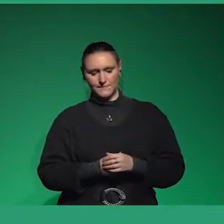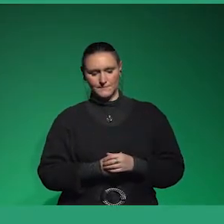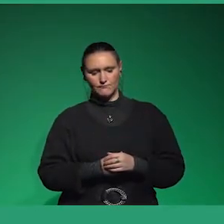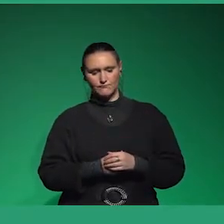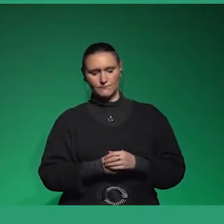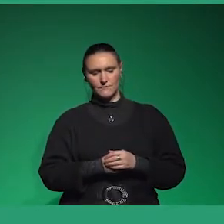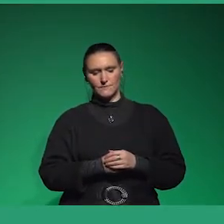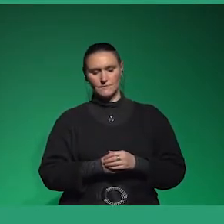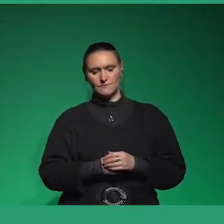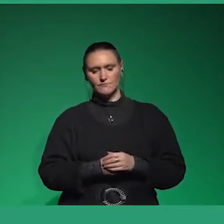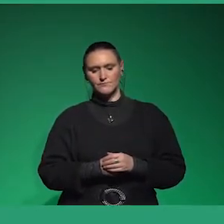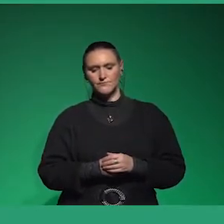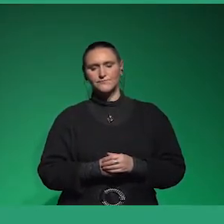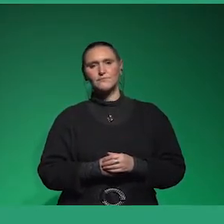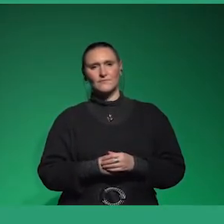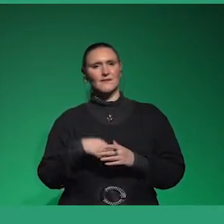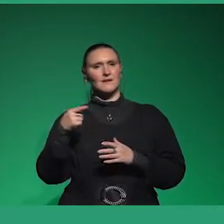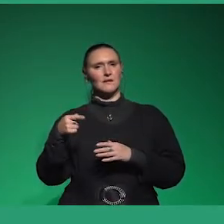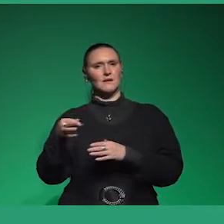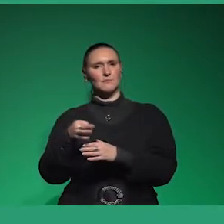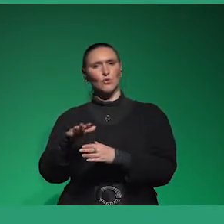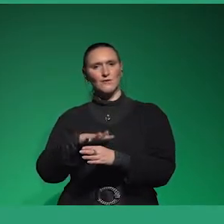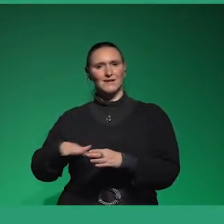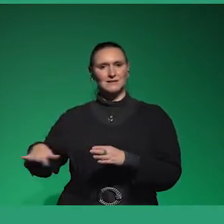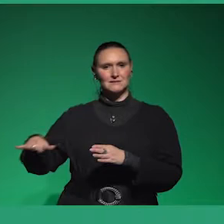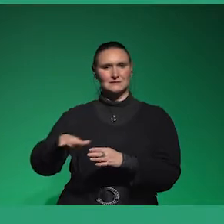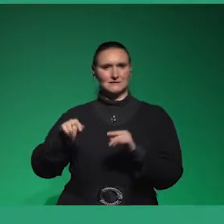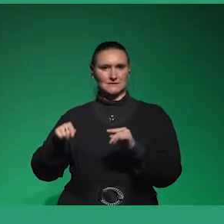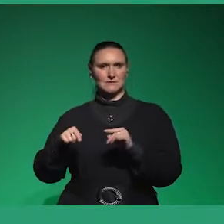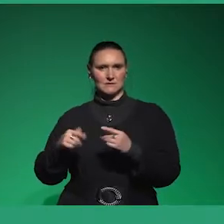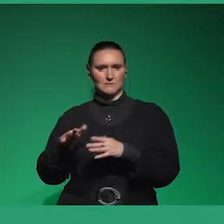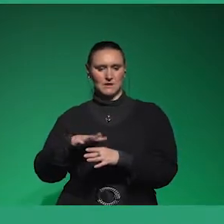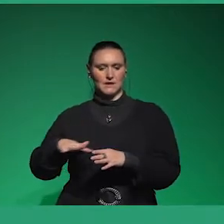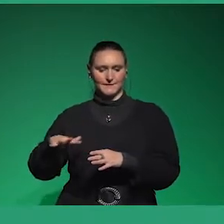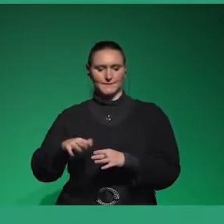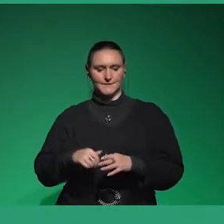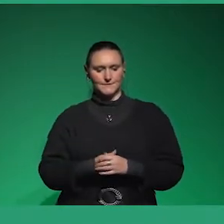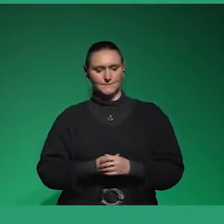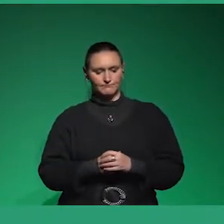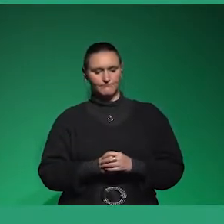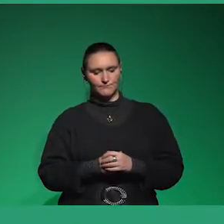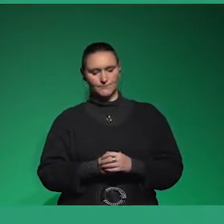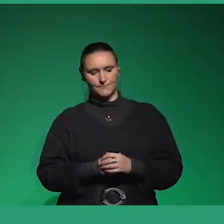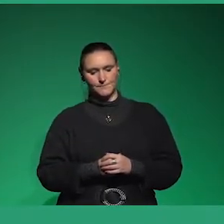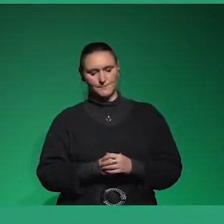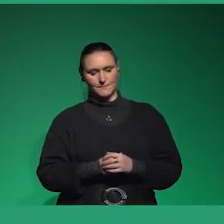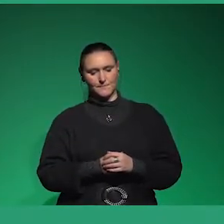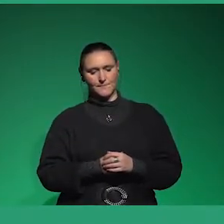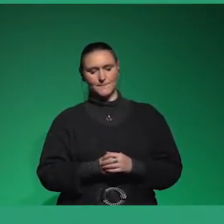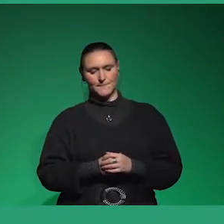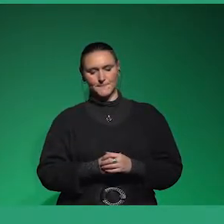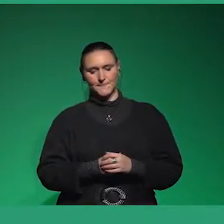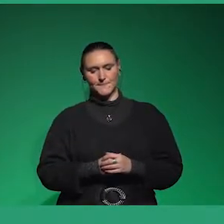Upaya pemadaman dilakukan masyarakat dengan peralatan seadanya untuk memadamkan api yang membakar hutan seluas lebih dari 60 hektar